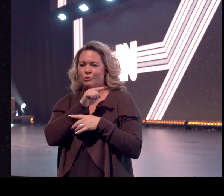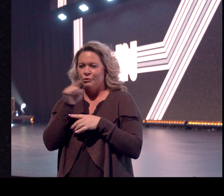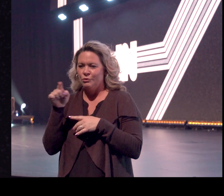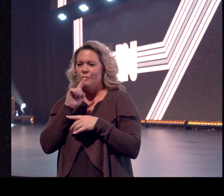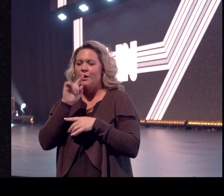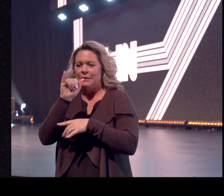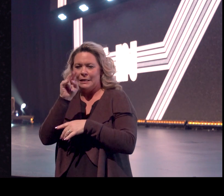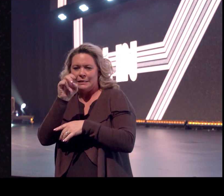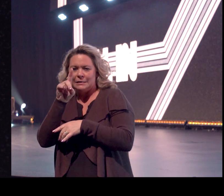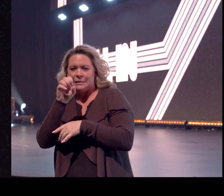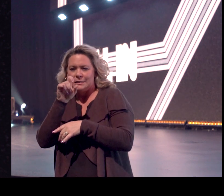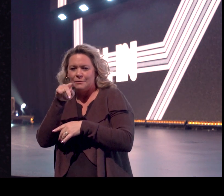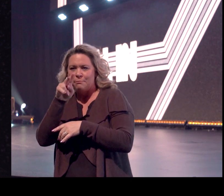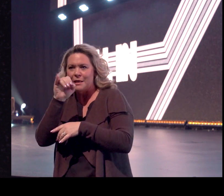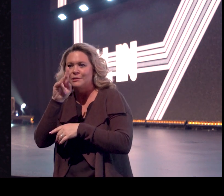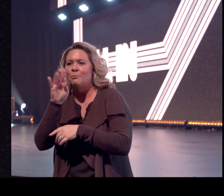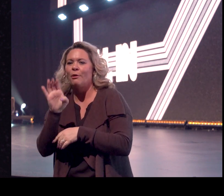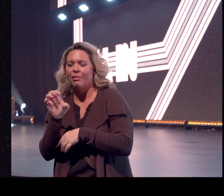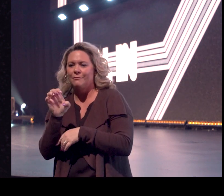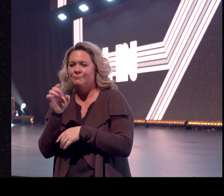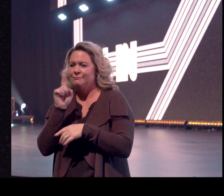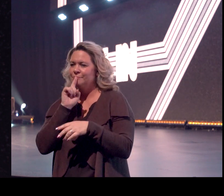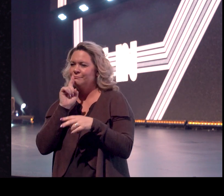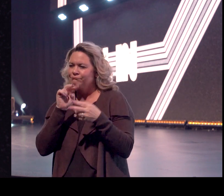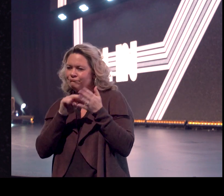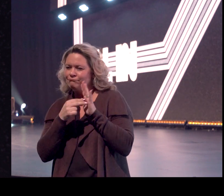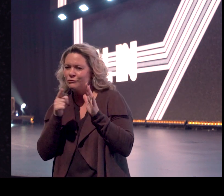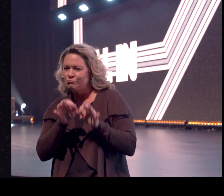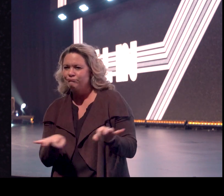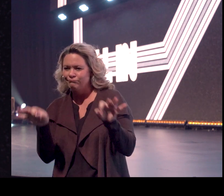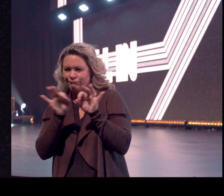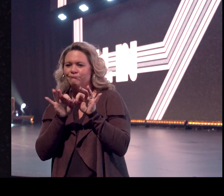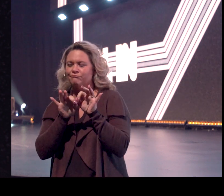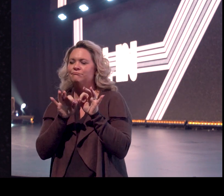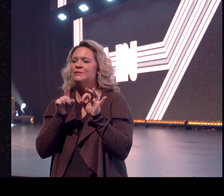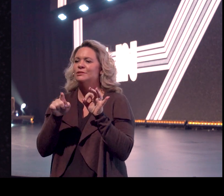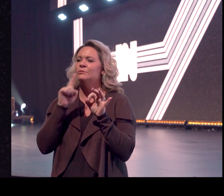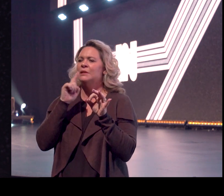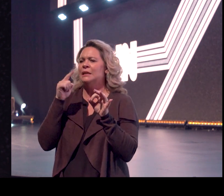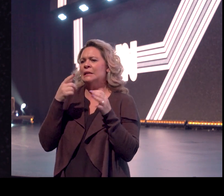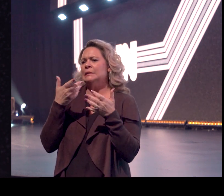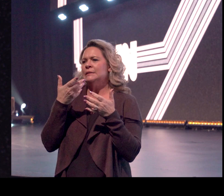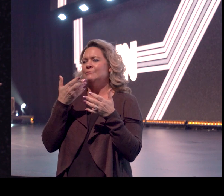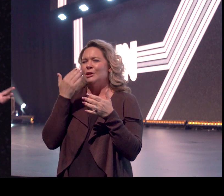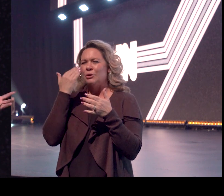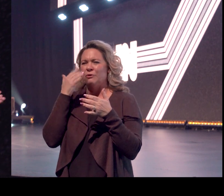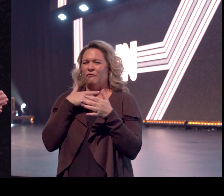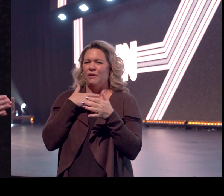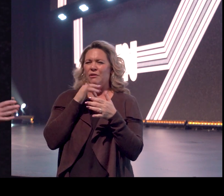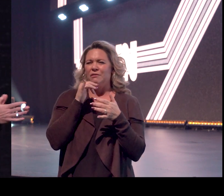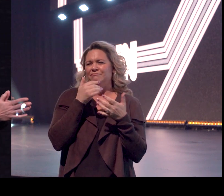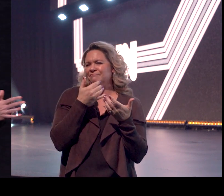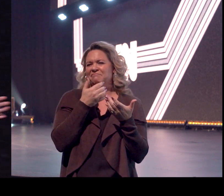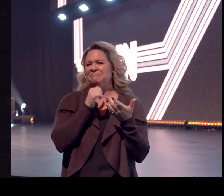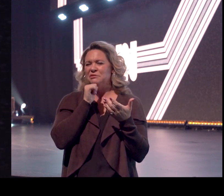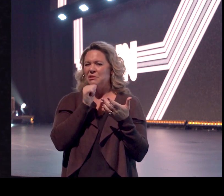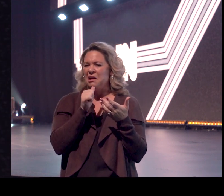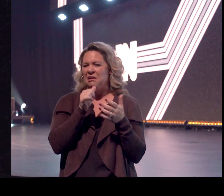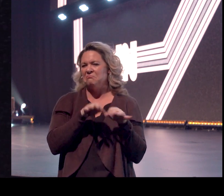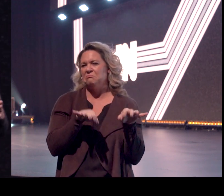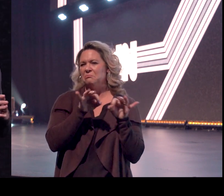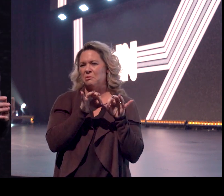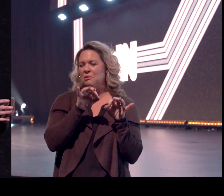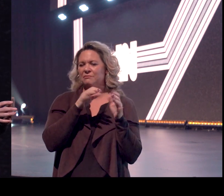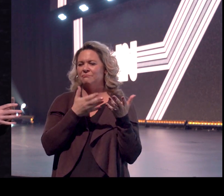You're Indispensable. You're indispensable. Do you know that? Now, have you ever been in a setting where you feel the exact opposite?